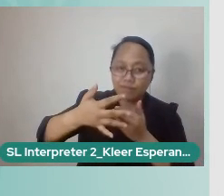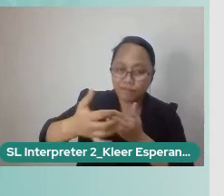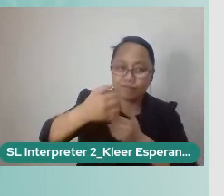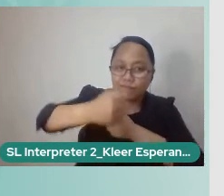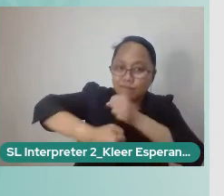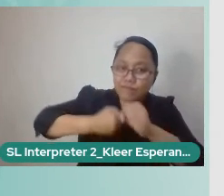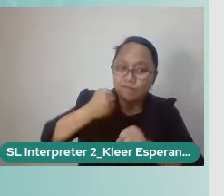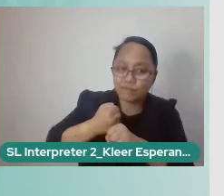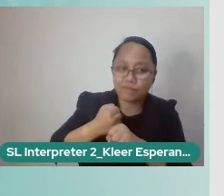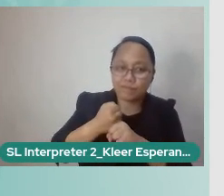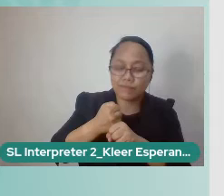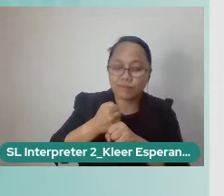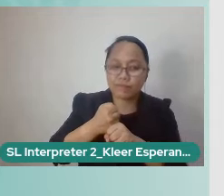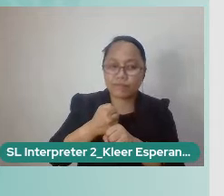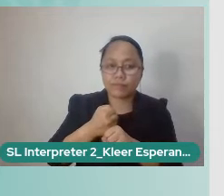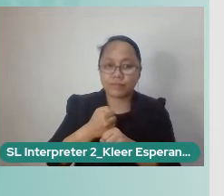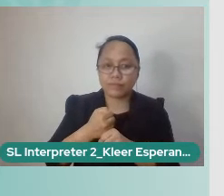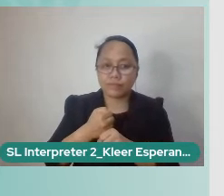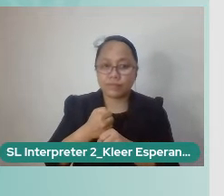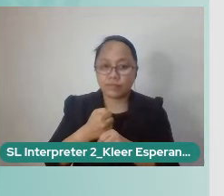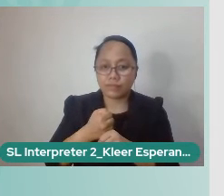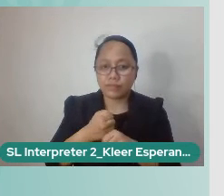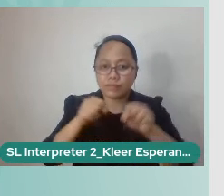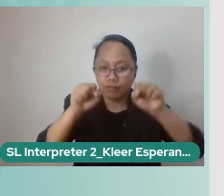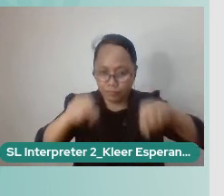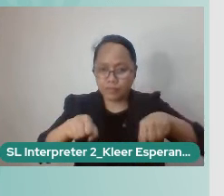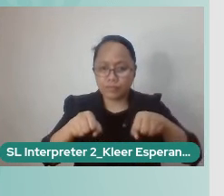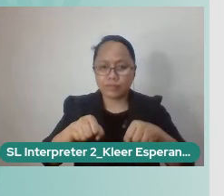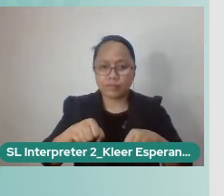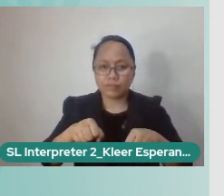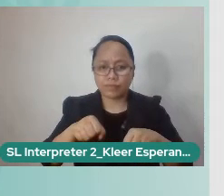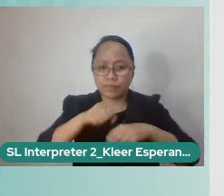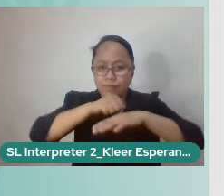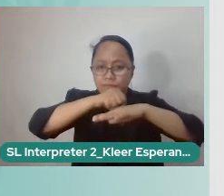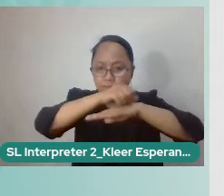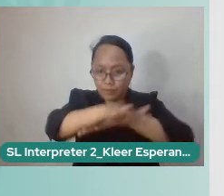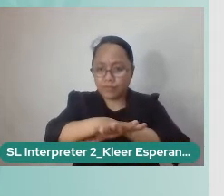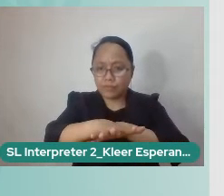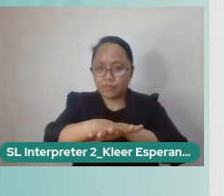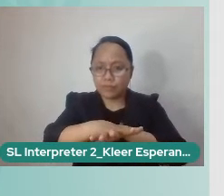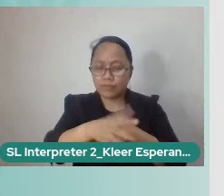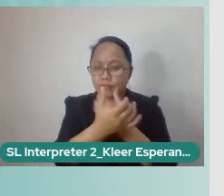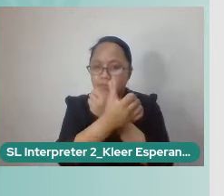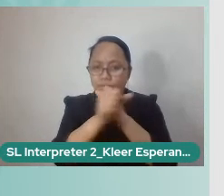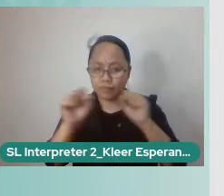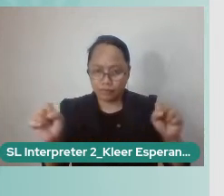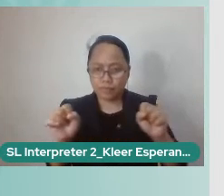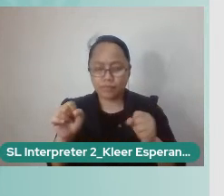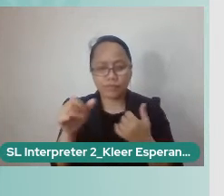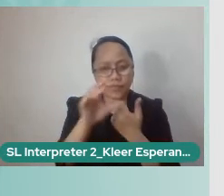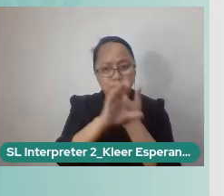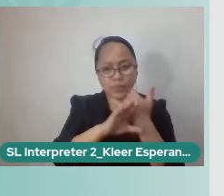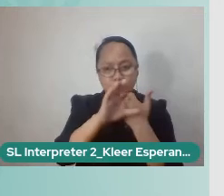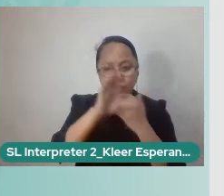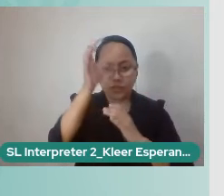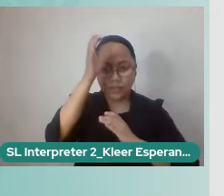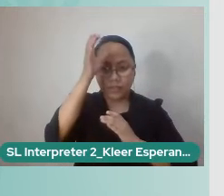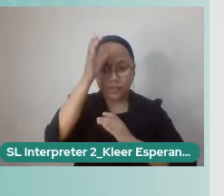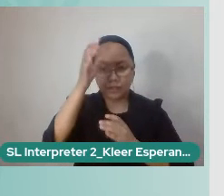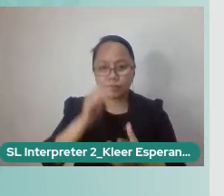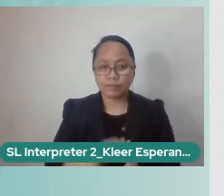even LMICs, can eliminate cervical cancer over the course of a century, and that's what the simulation shows.